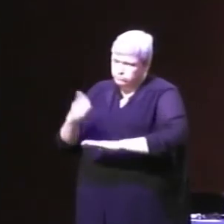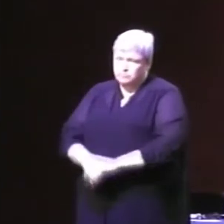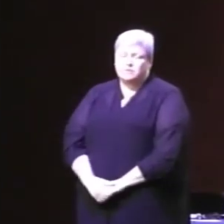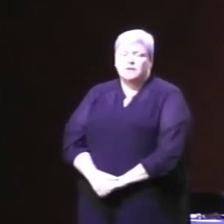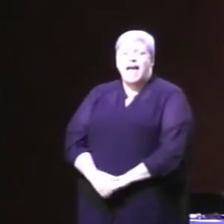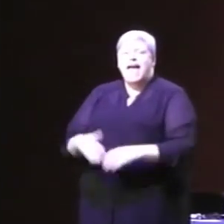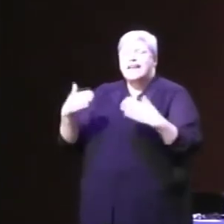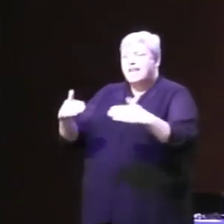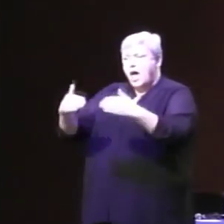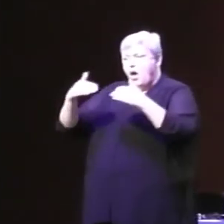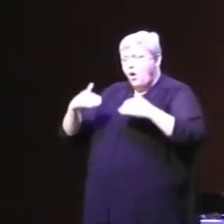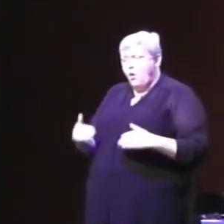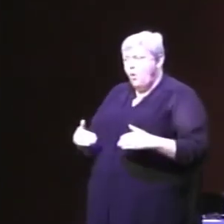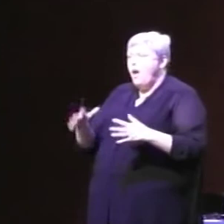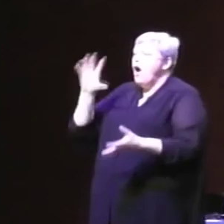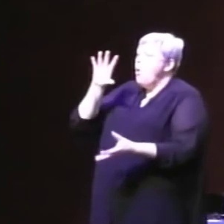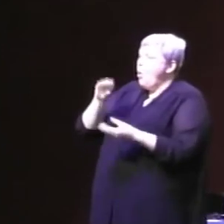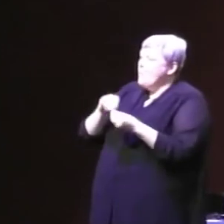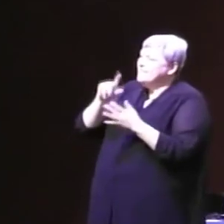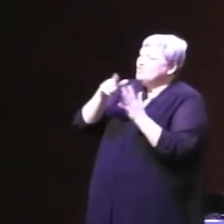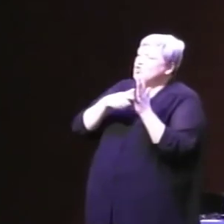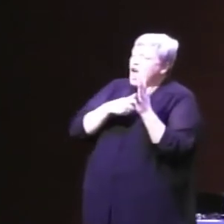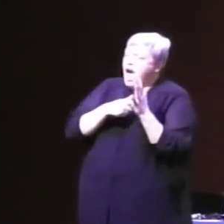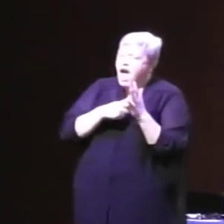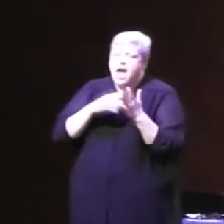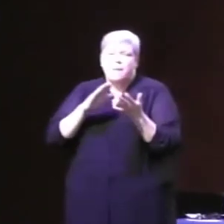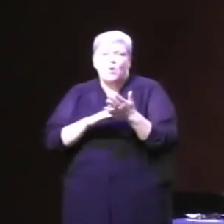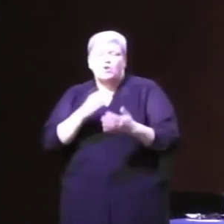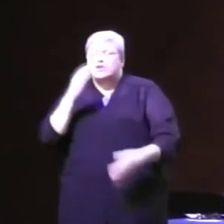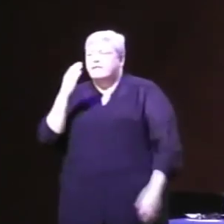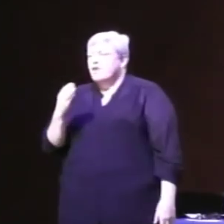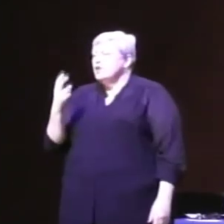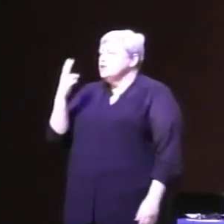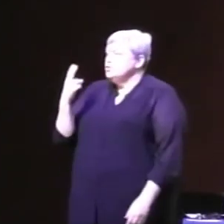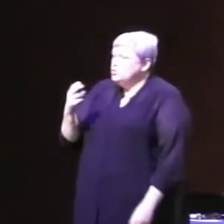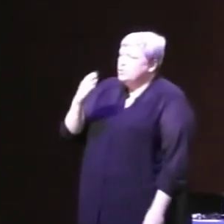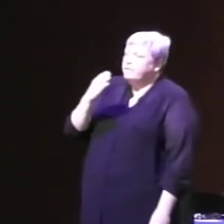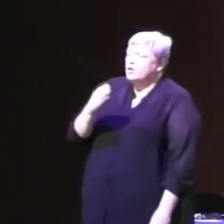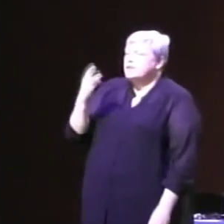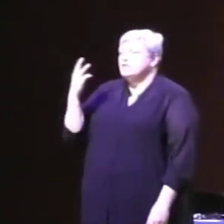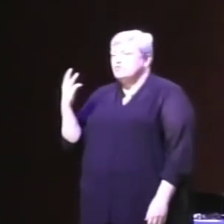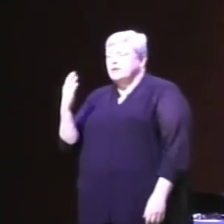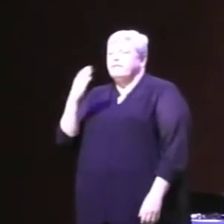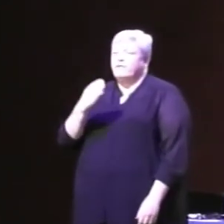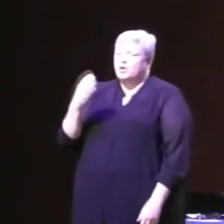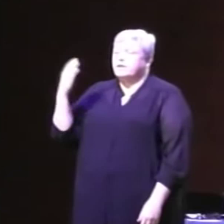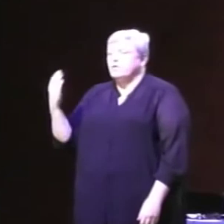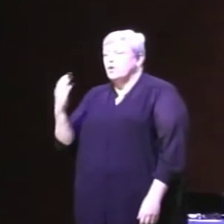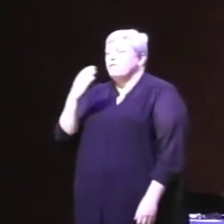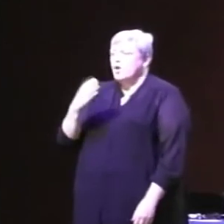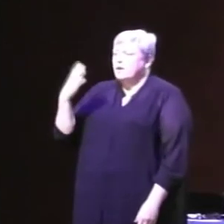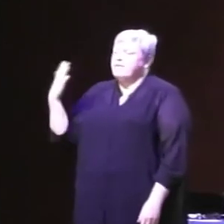Now move to Composite J, covering motions 42, 43, 44, 45, 47 and